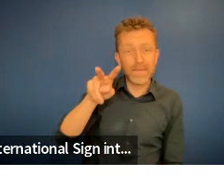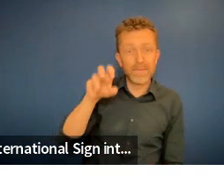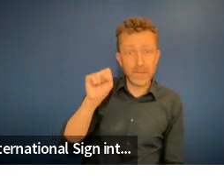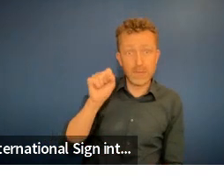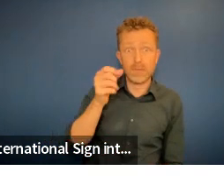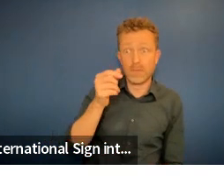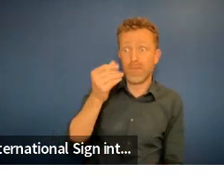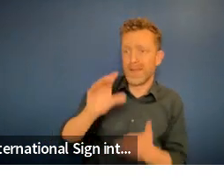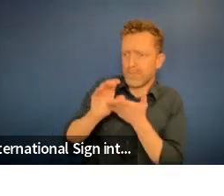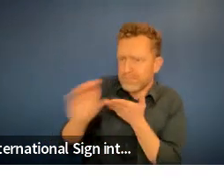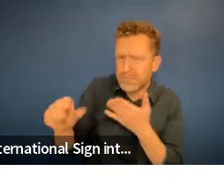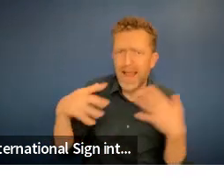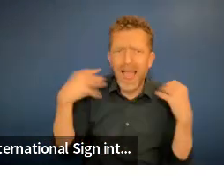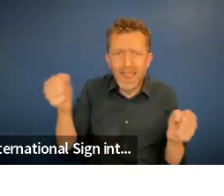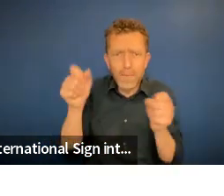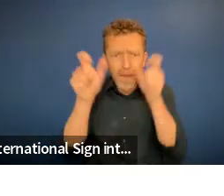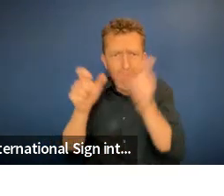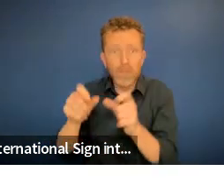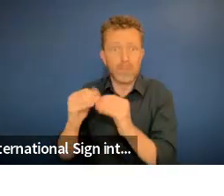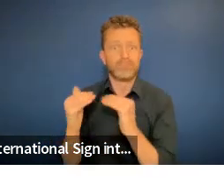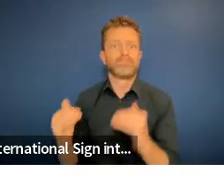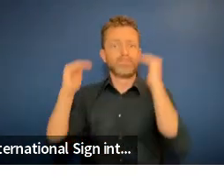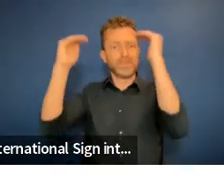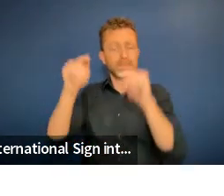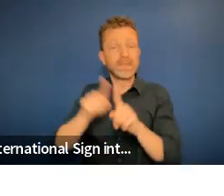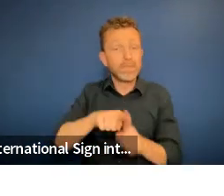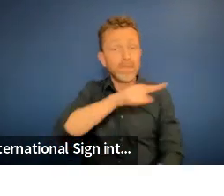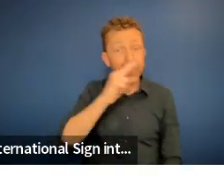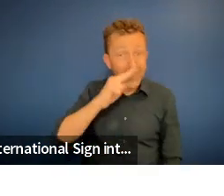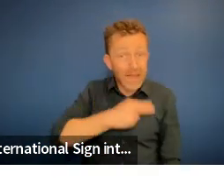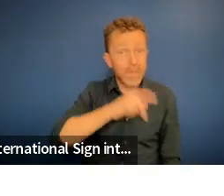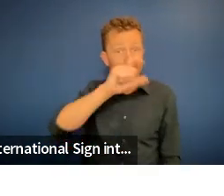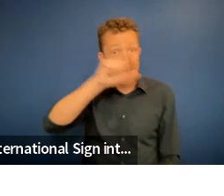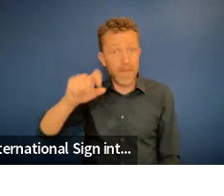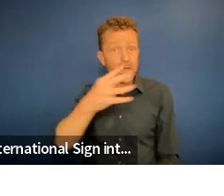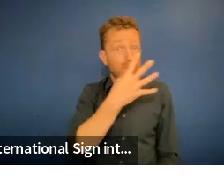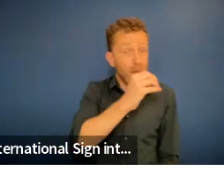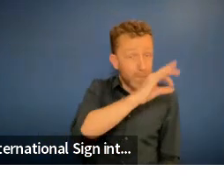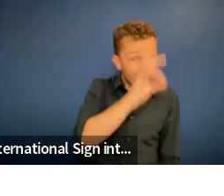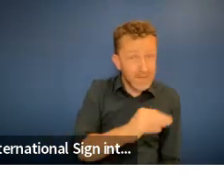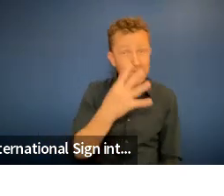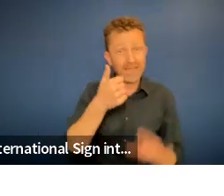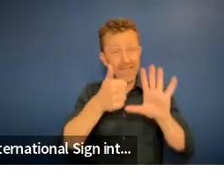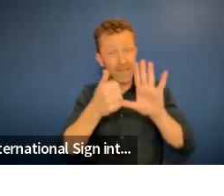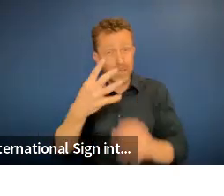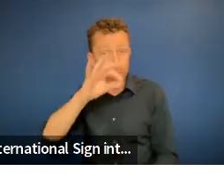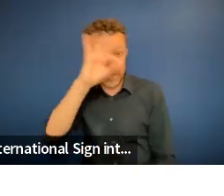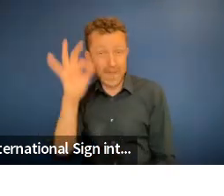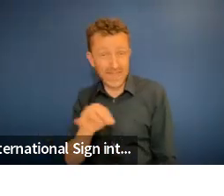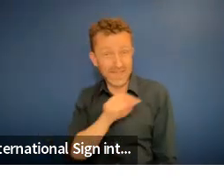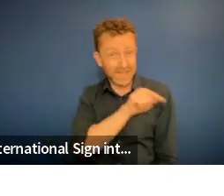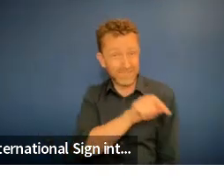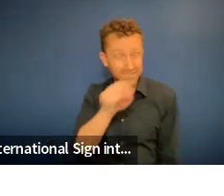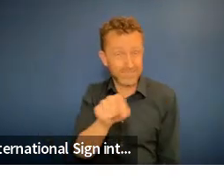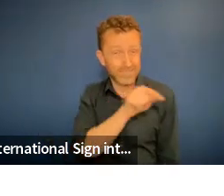reported that the disability allowance was at least somewhat helpful in helping them to access healthcare. So we do see some